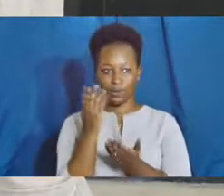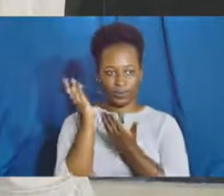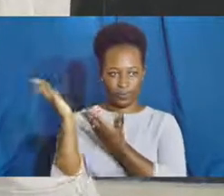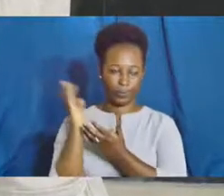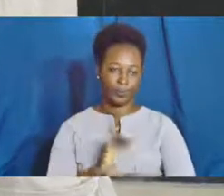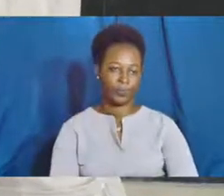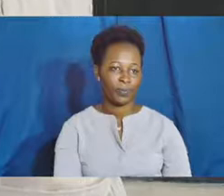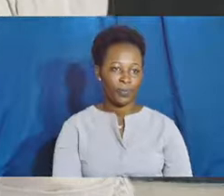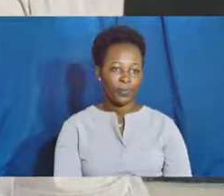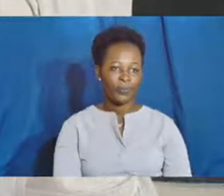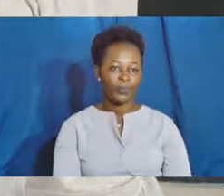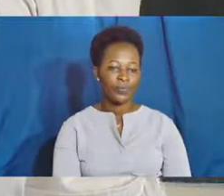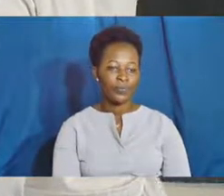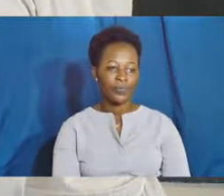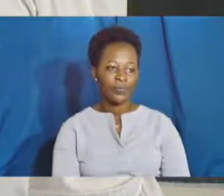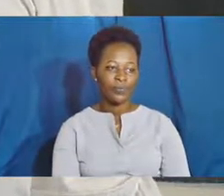We need